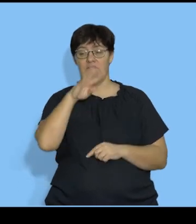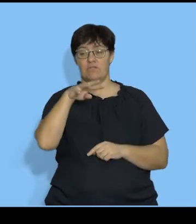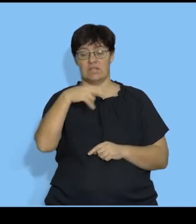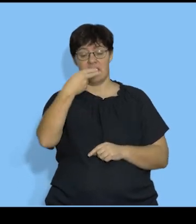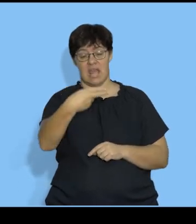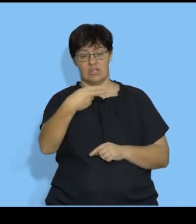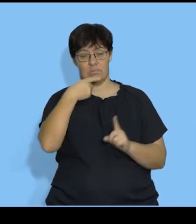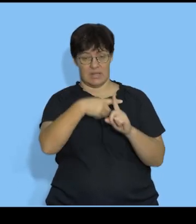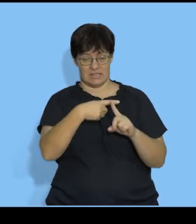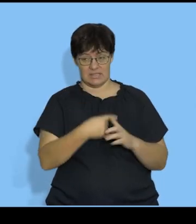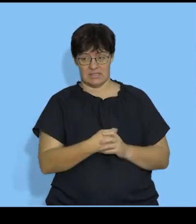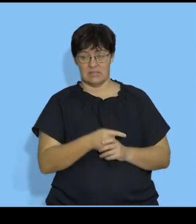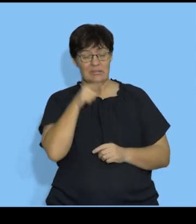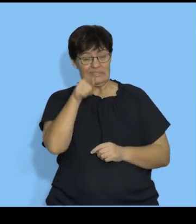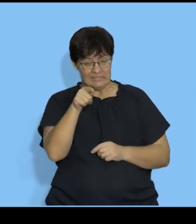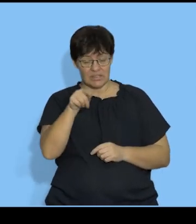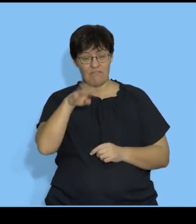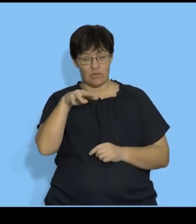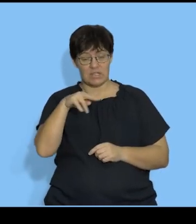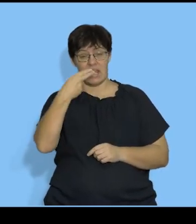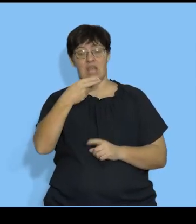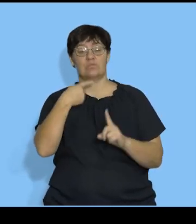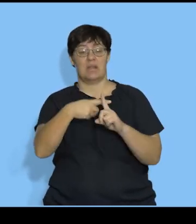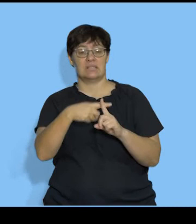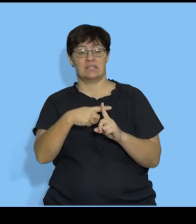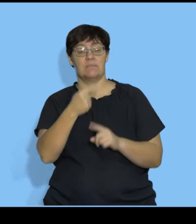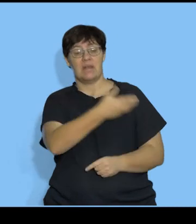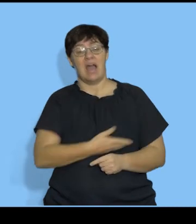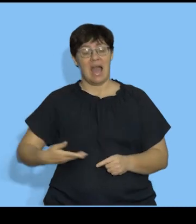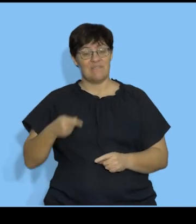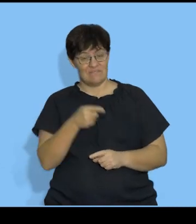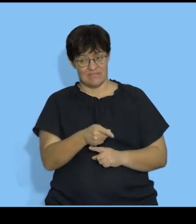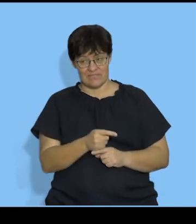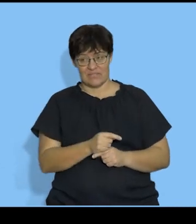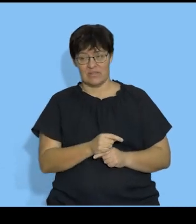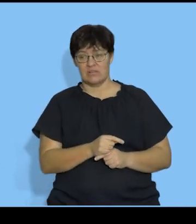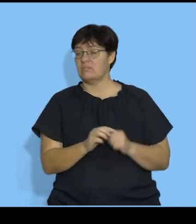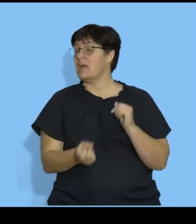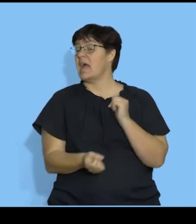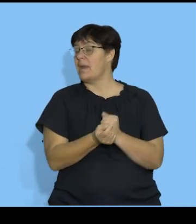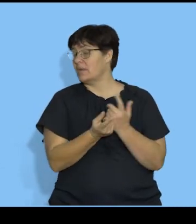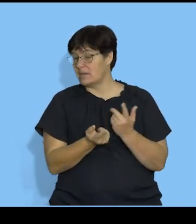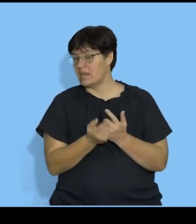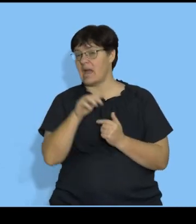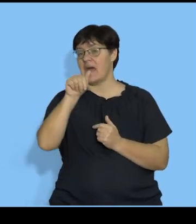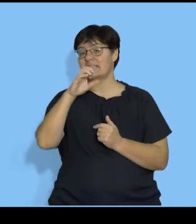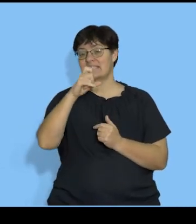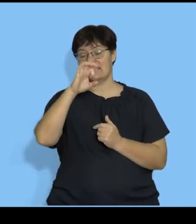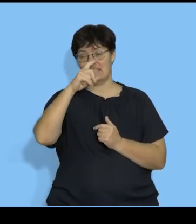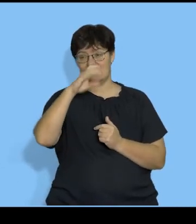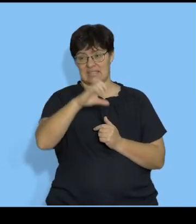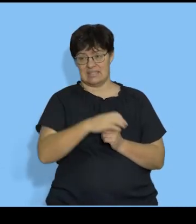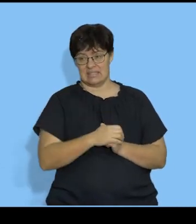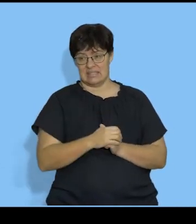So this 14H plus tells us that this half reaction of reduction occurs in an acidic medium, plus C electrons,